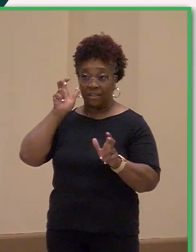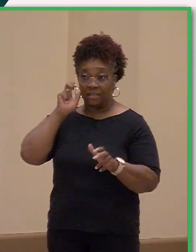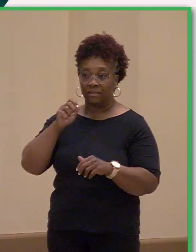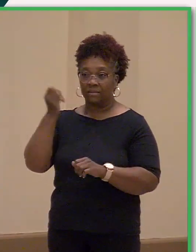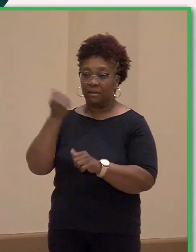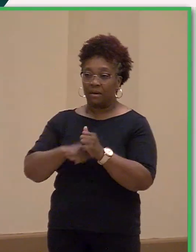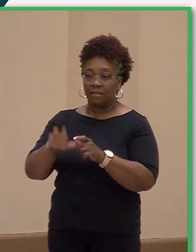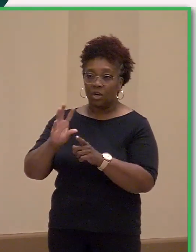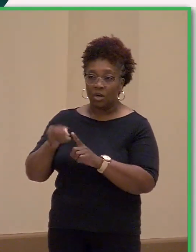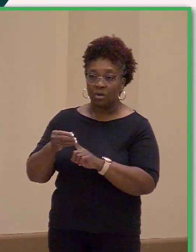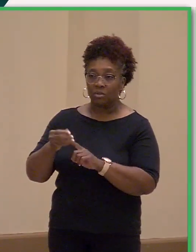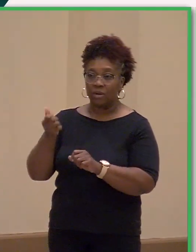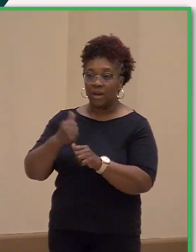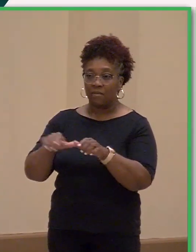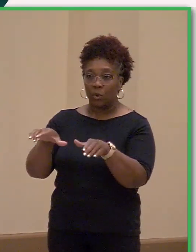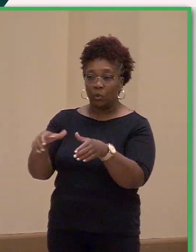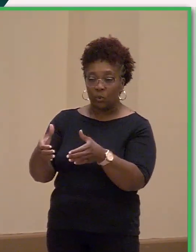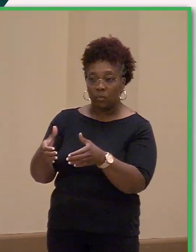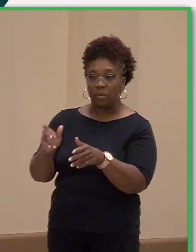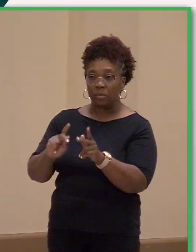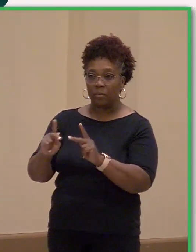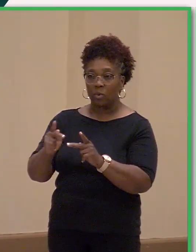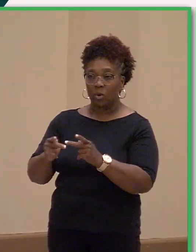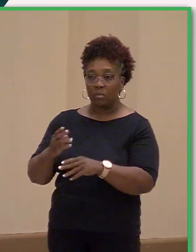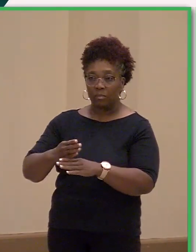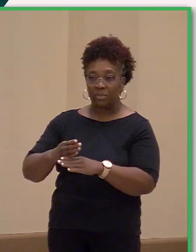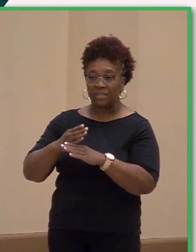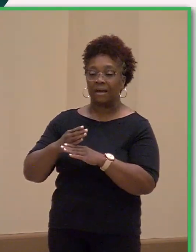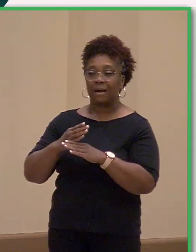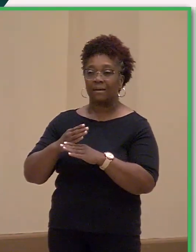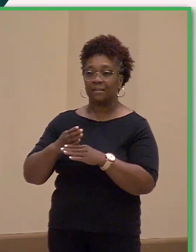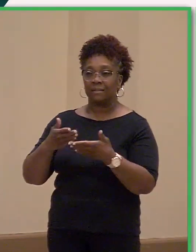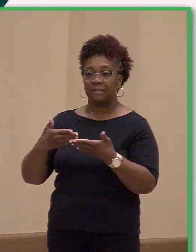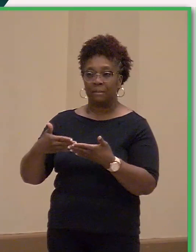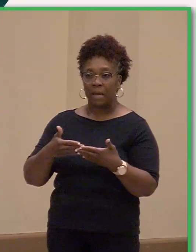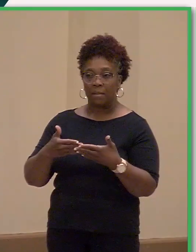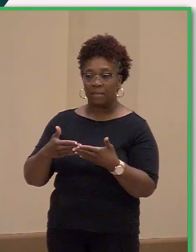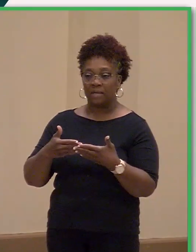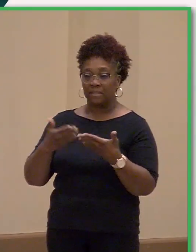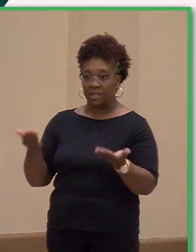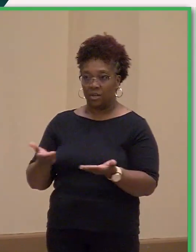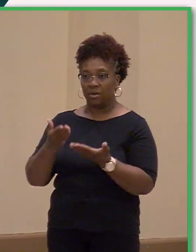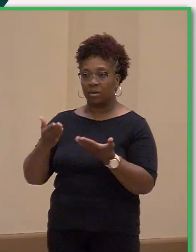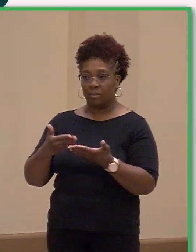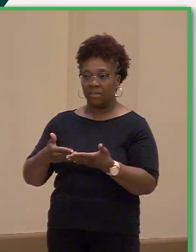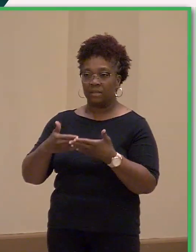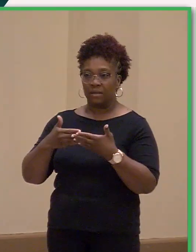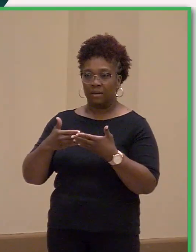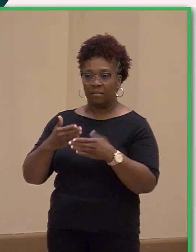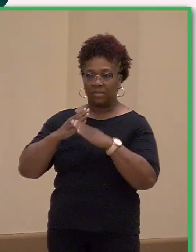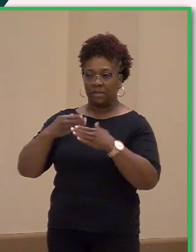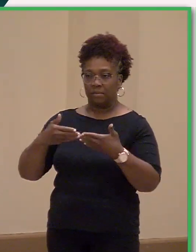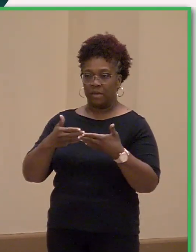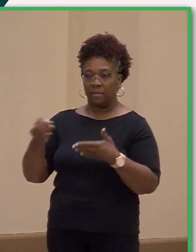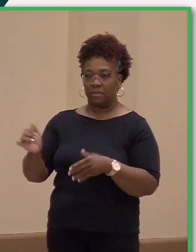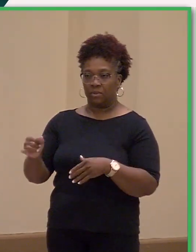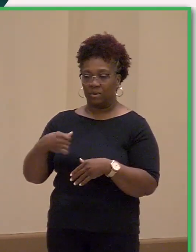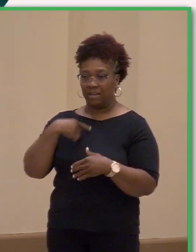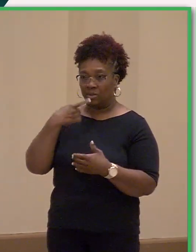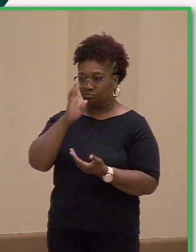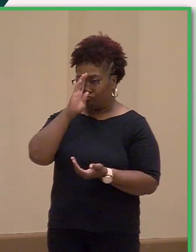every group of people protect their babies. In Detroit, we must protect our babies too. As I've told you before, and it's real